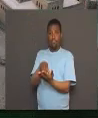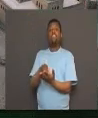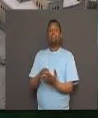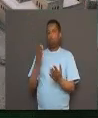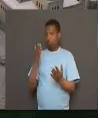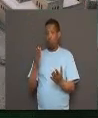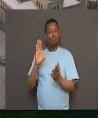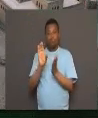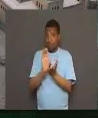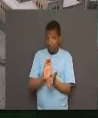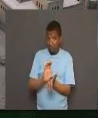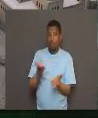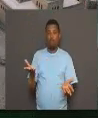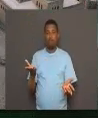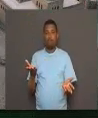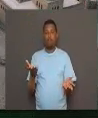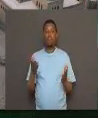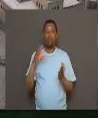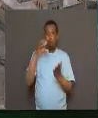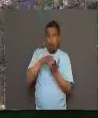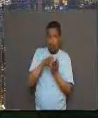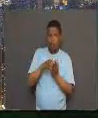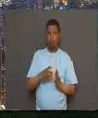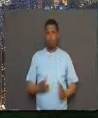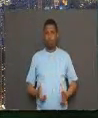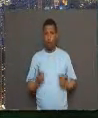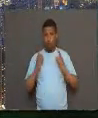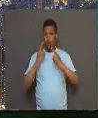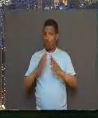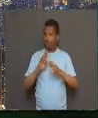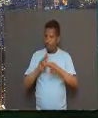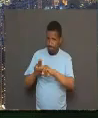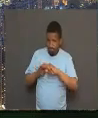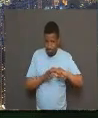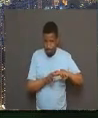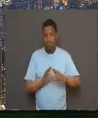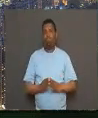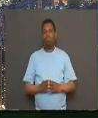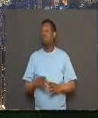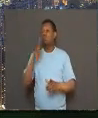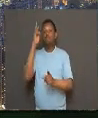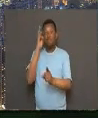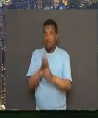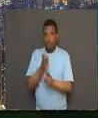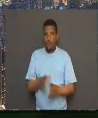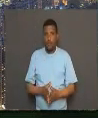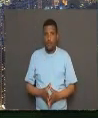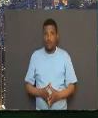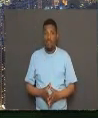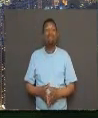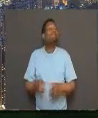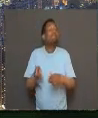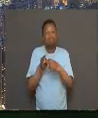Towns and cities are urban settlements. It can be difficult